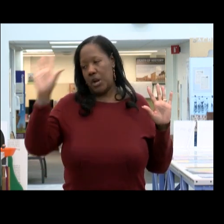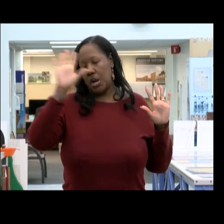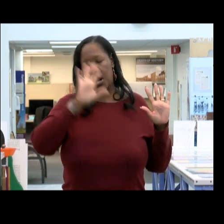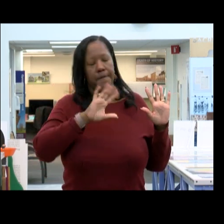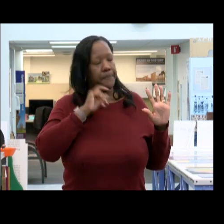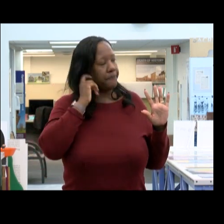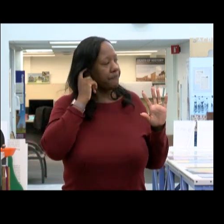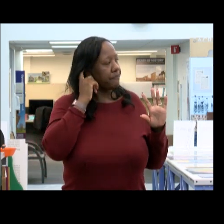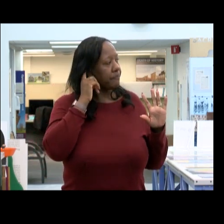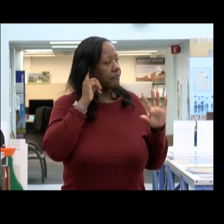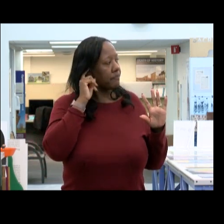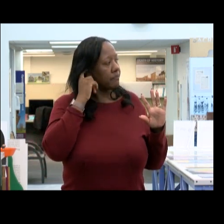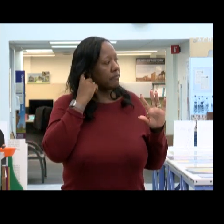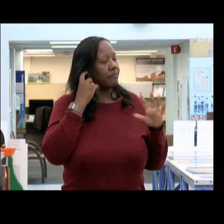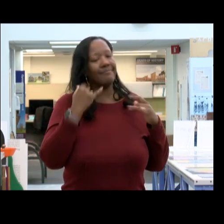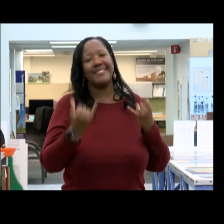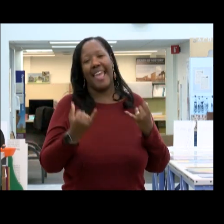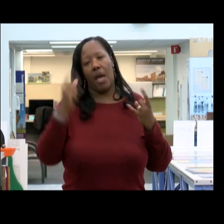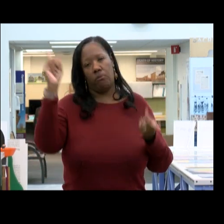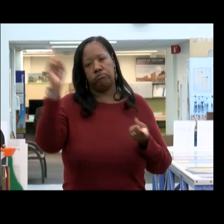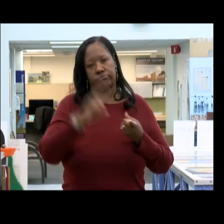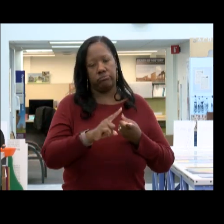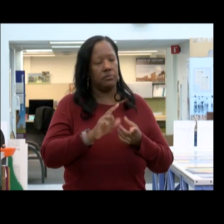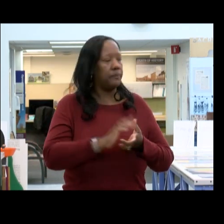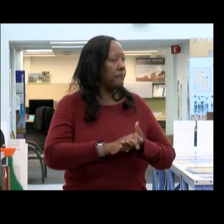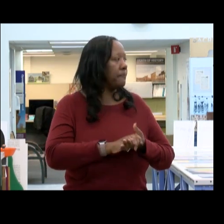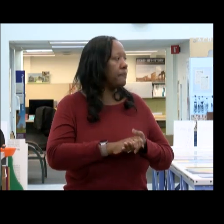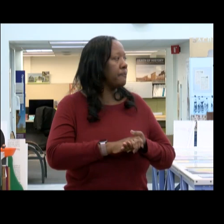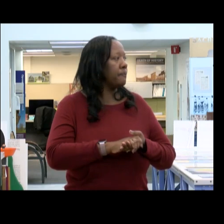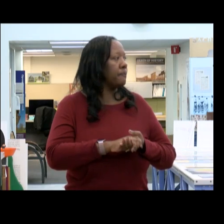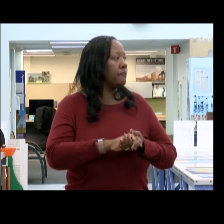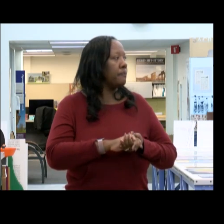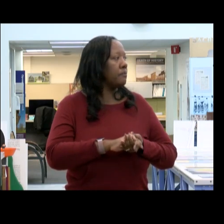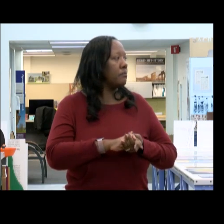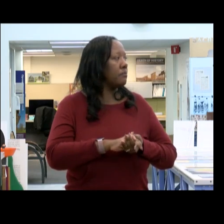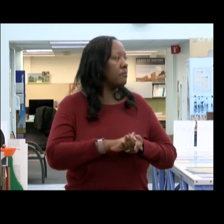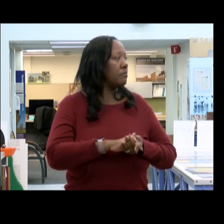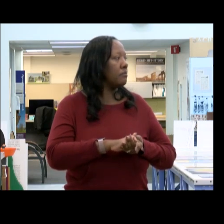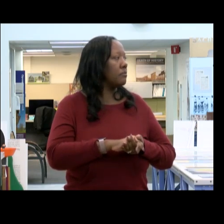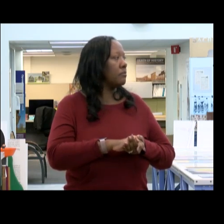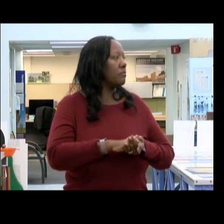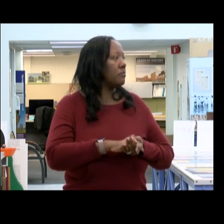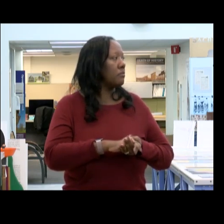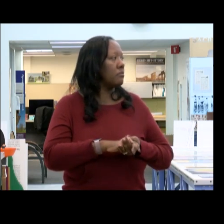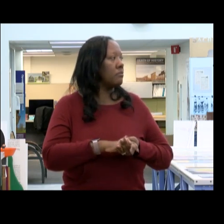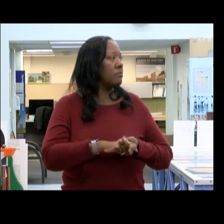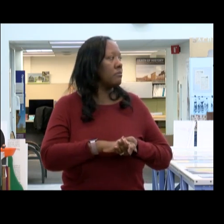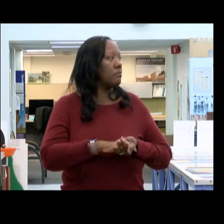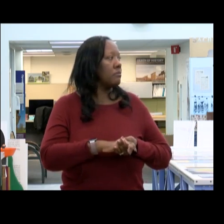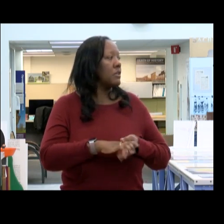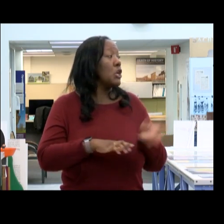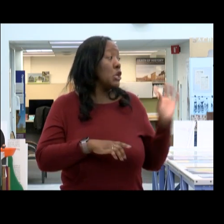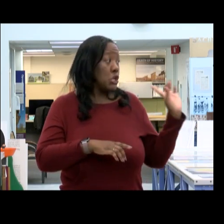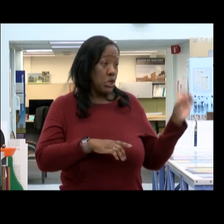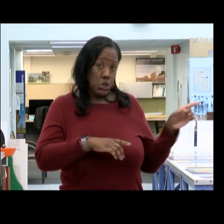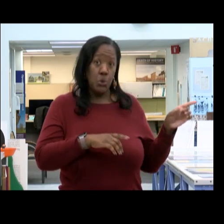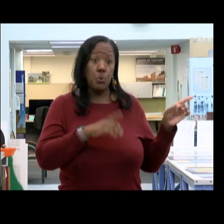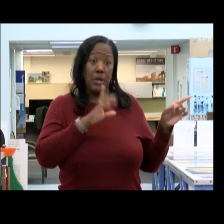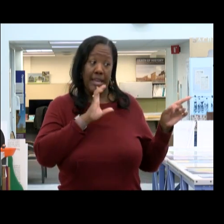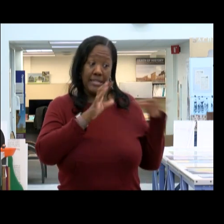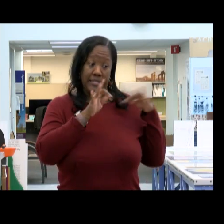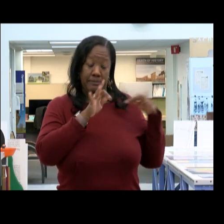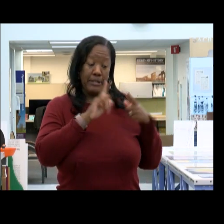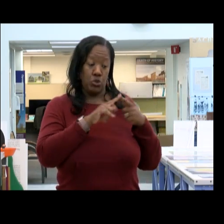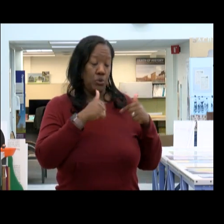And now not so much. So you had actually told me about it. You was like, I saw